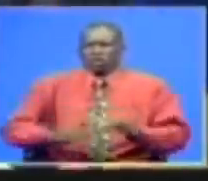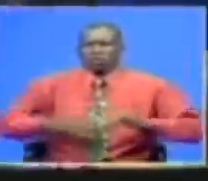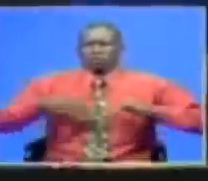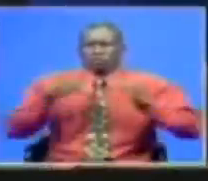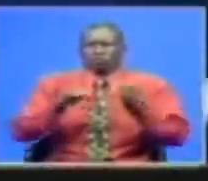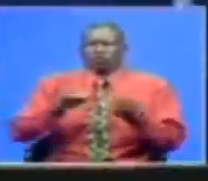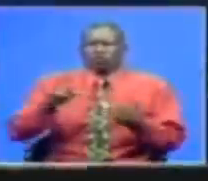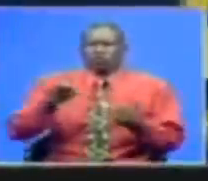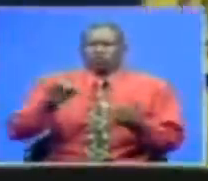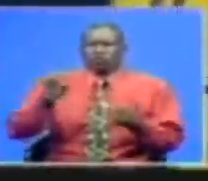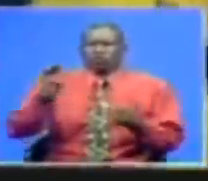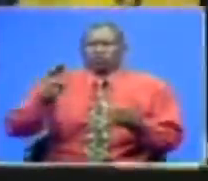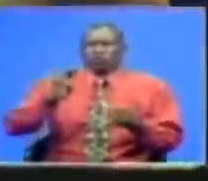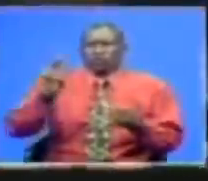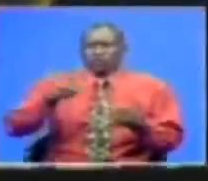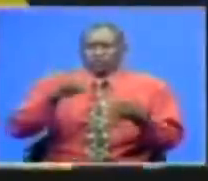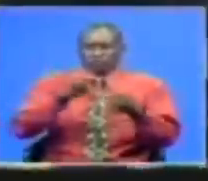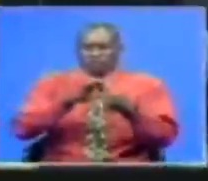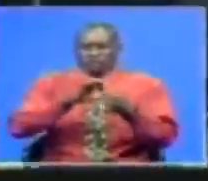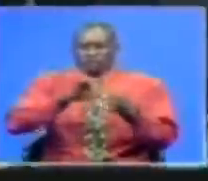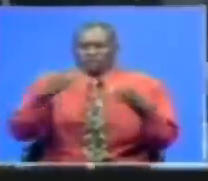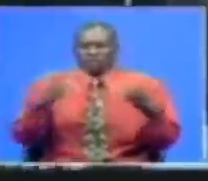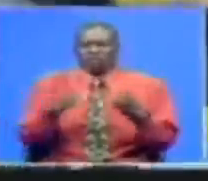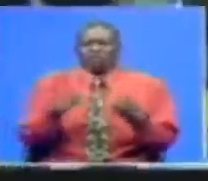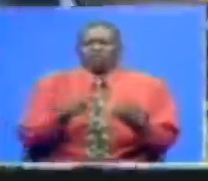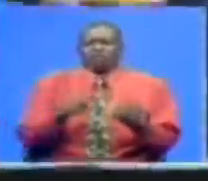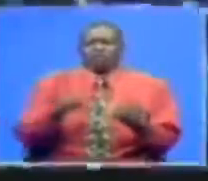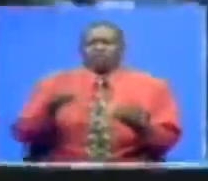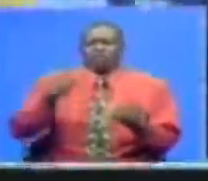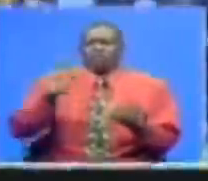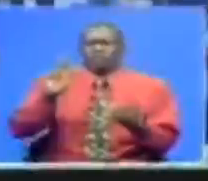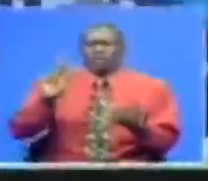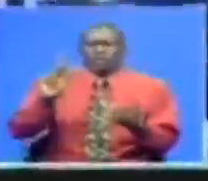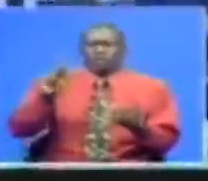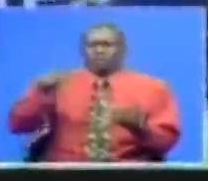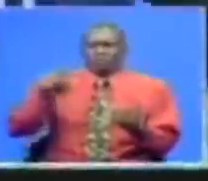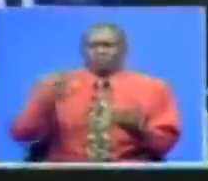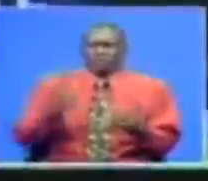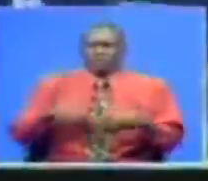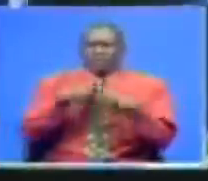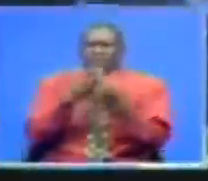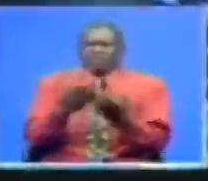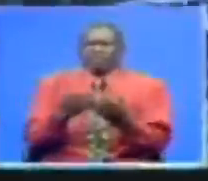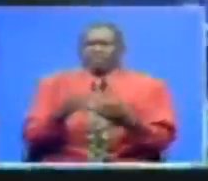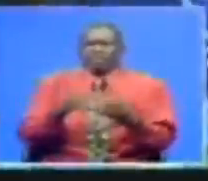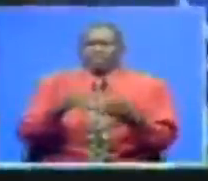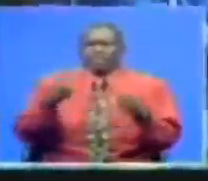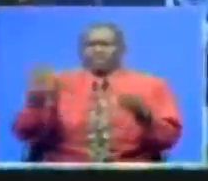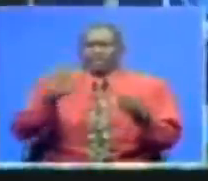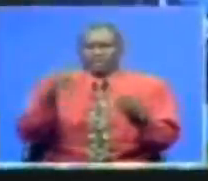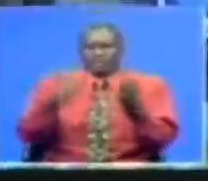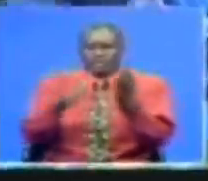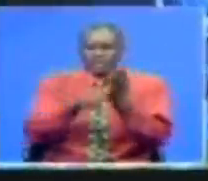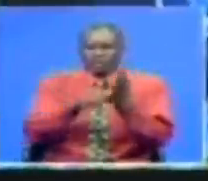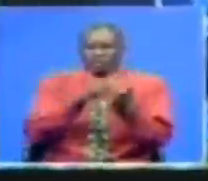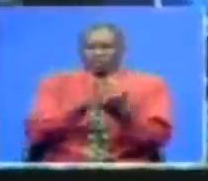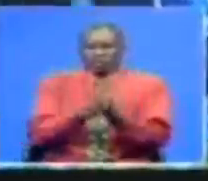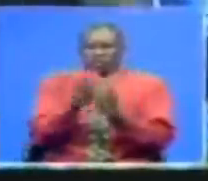the Federation. FKF released the National Super League fixtures just yesterday without two teams pending the SDT ruling.